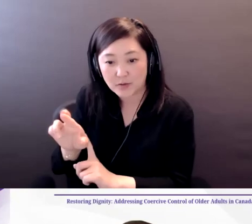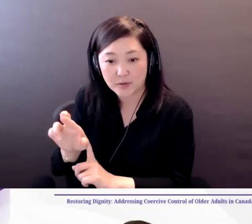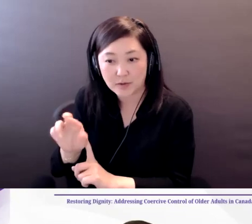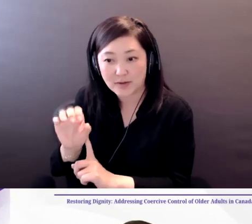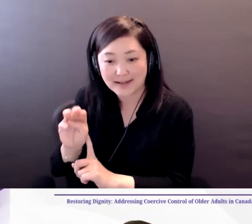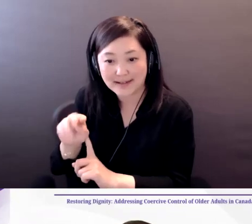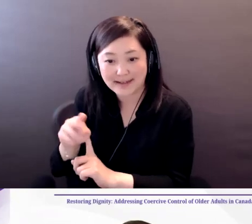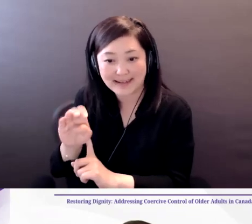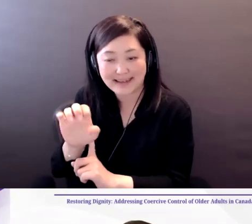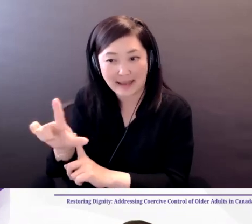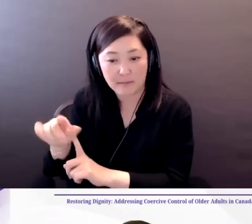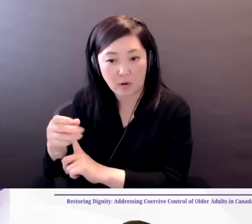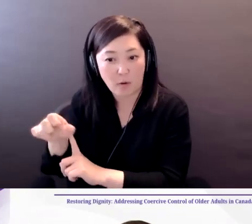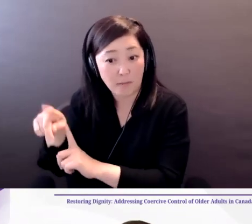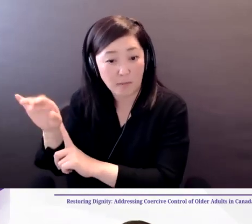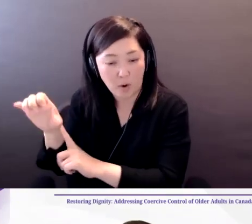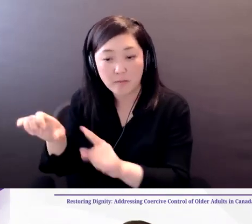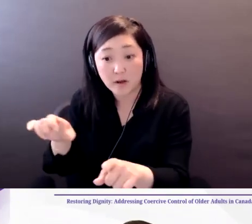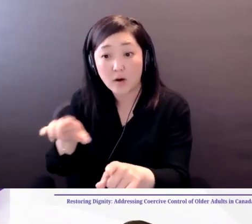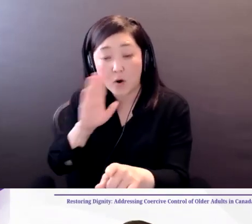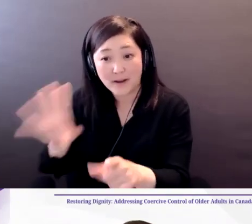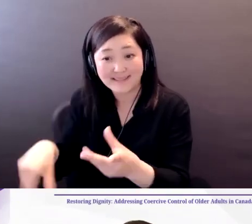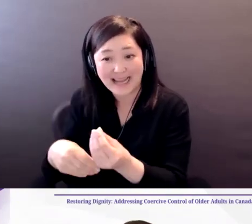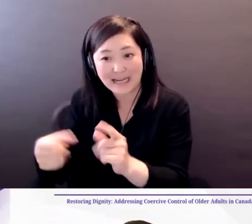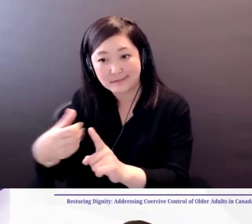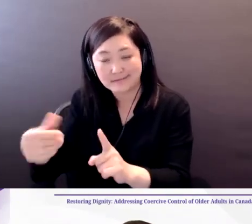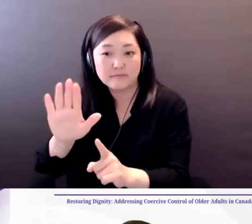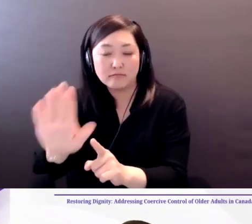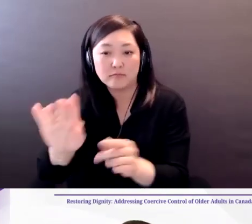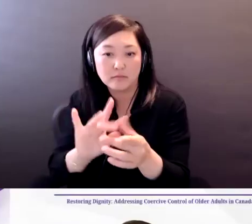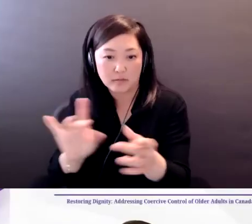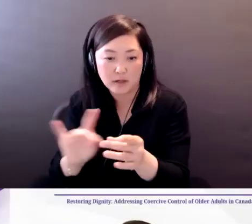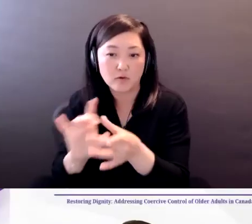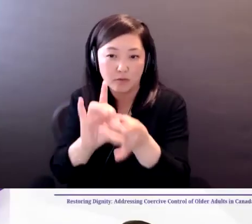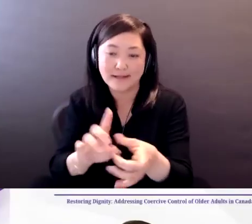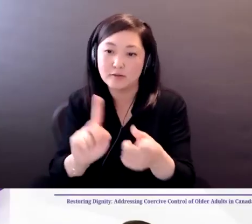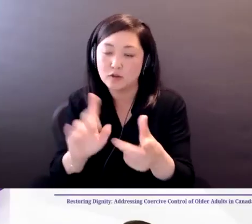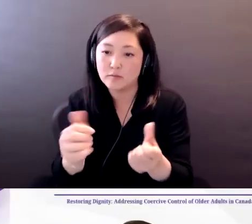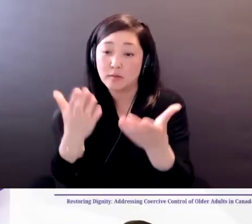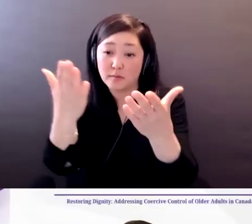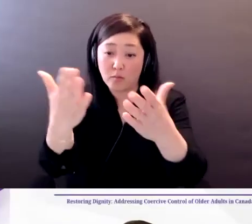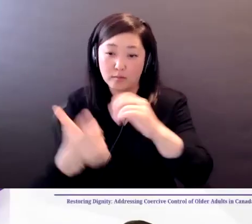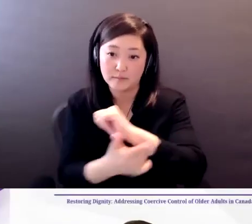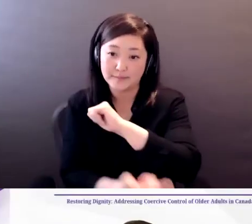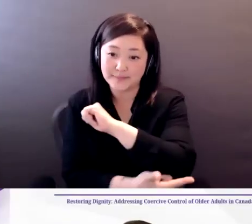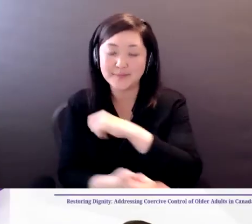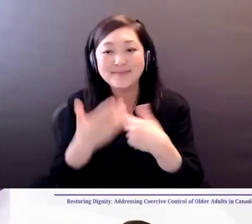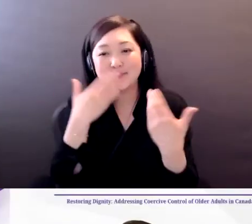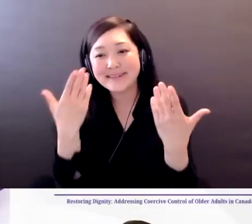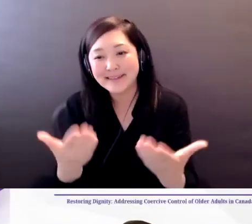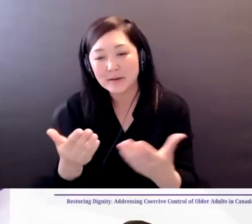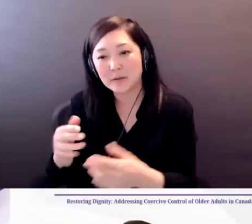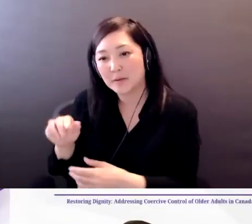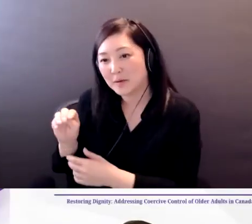kind of expanding on some of the points that you, Margaret, mentioned today about the proposed legislation. So thank you, Margaret, so